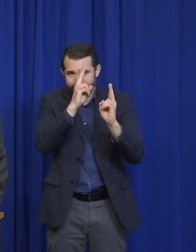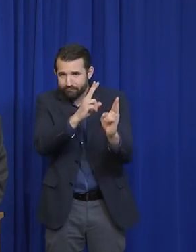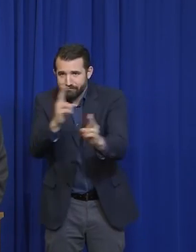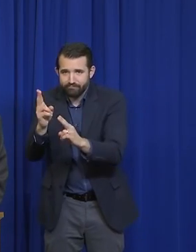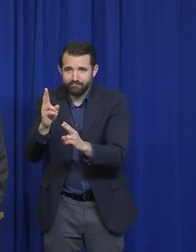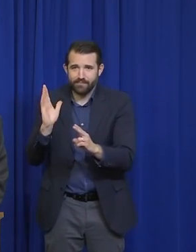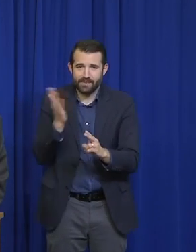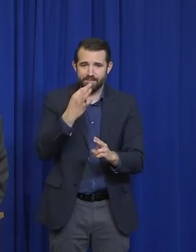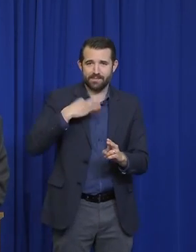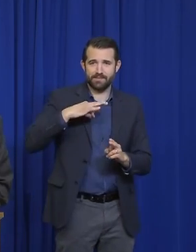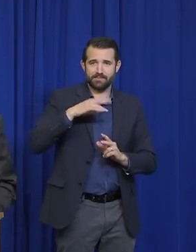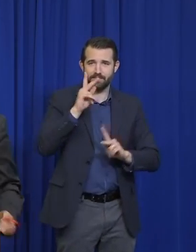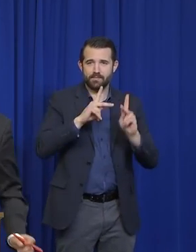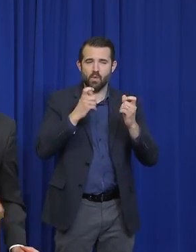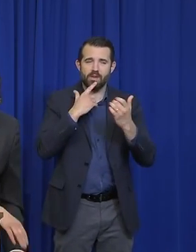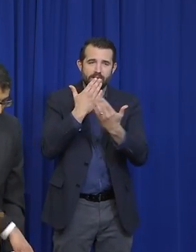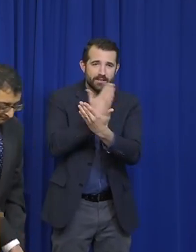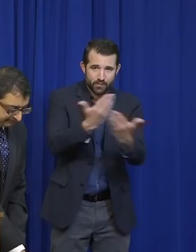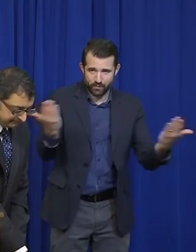Thank you.